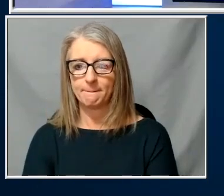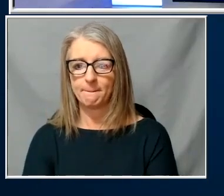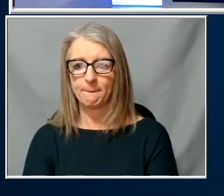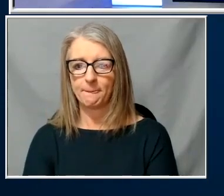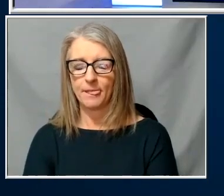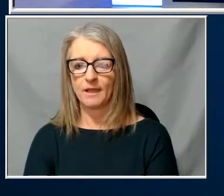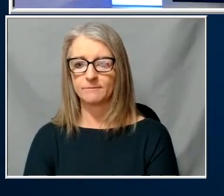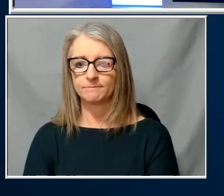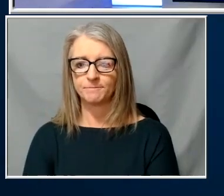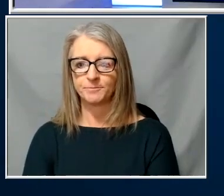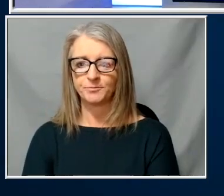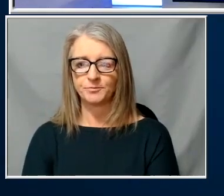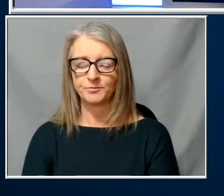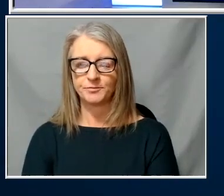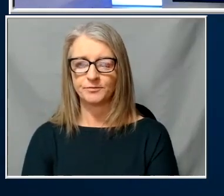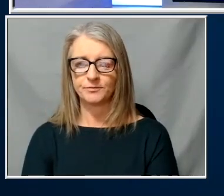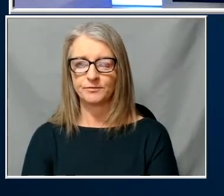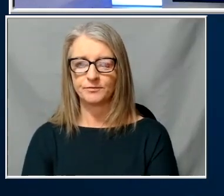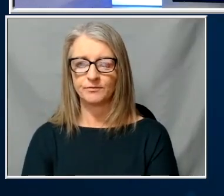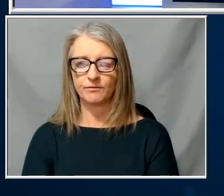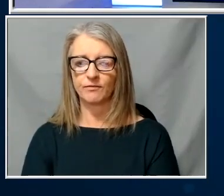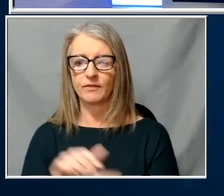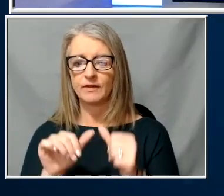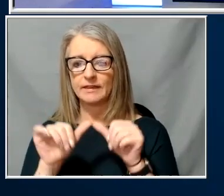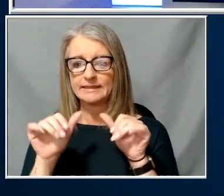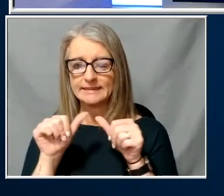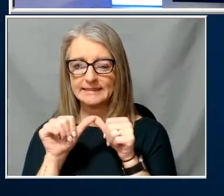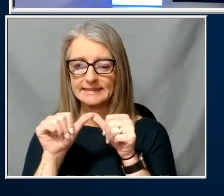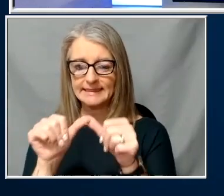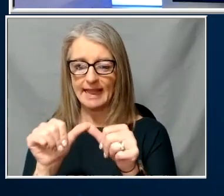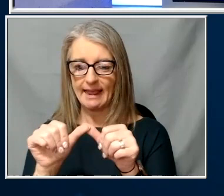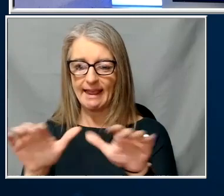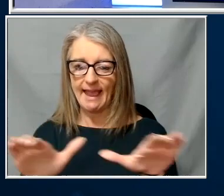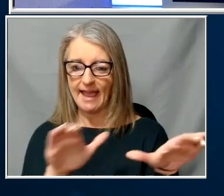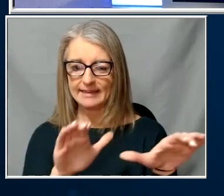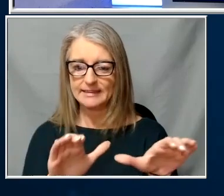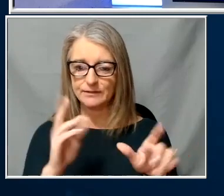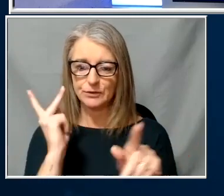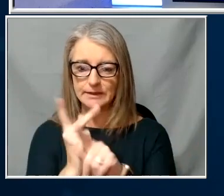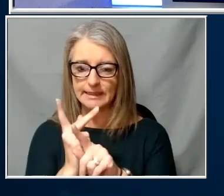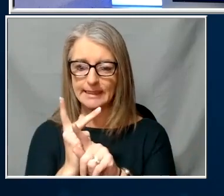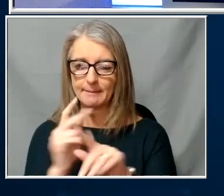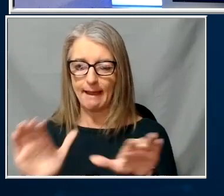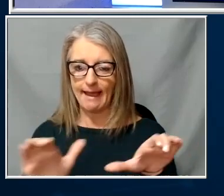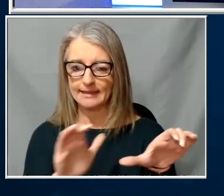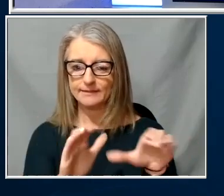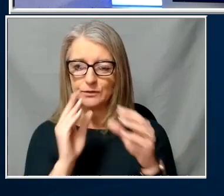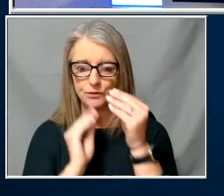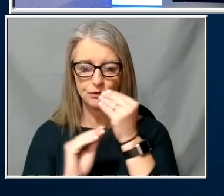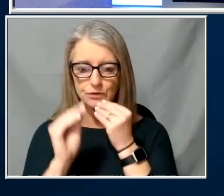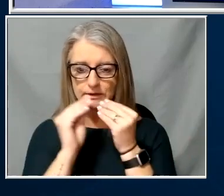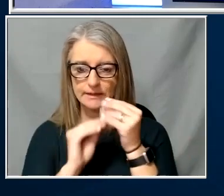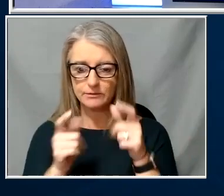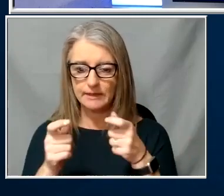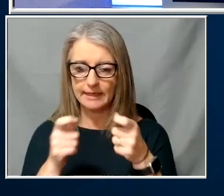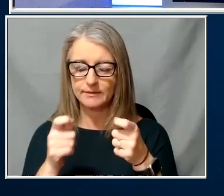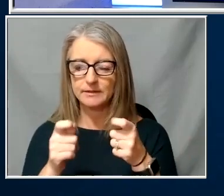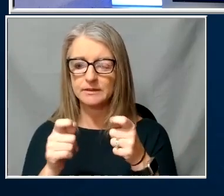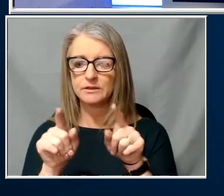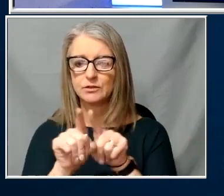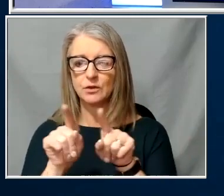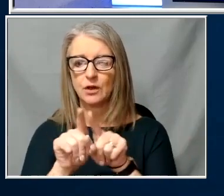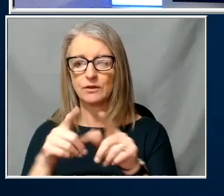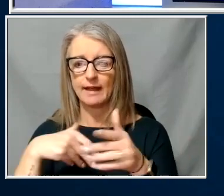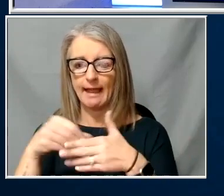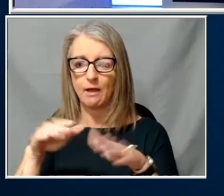Susan, I want to share your motto. You say, stay active to be active. Your diet is a huge part of managing your diabetes, but so is getting out